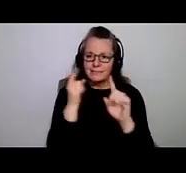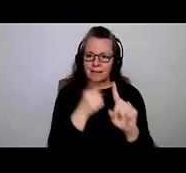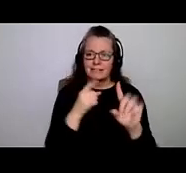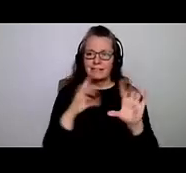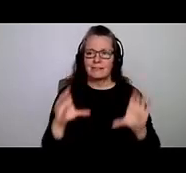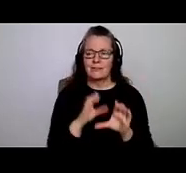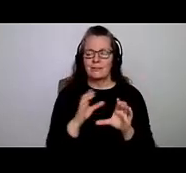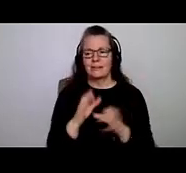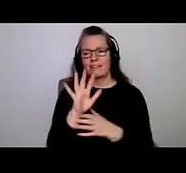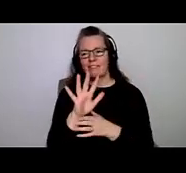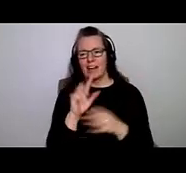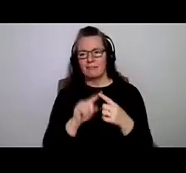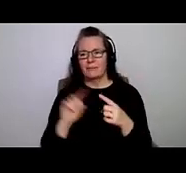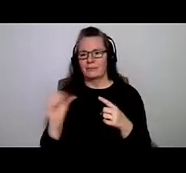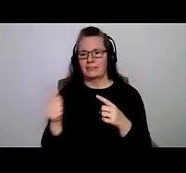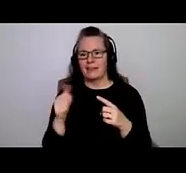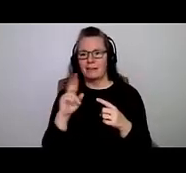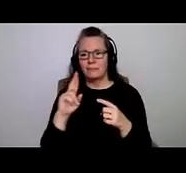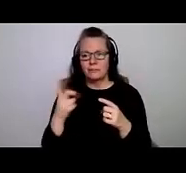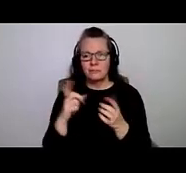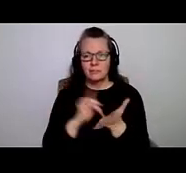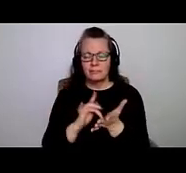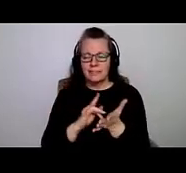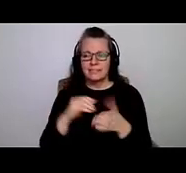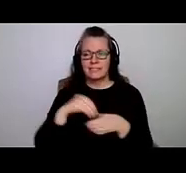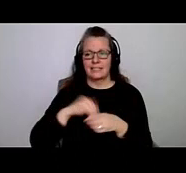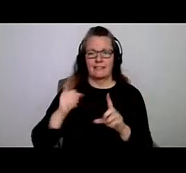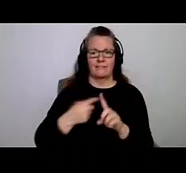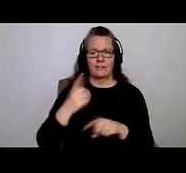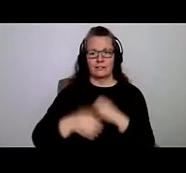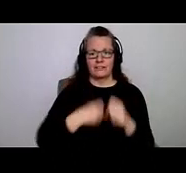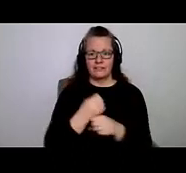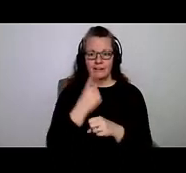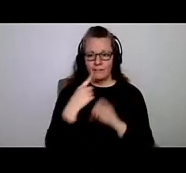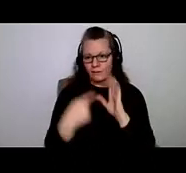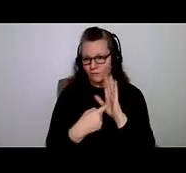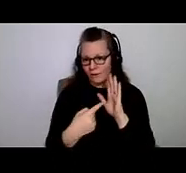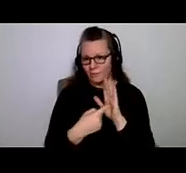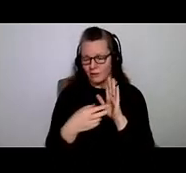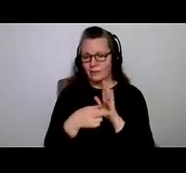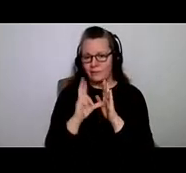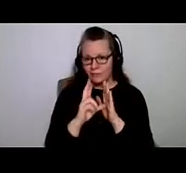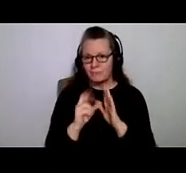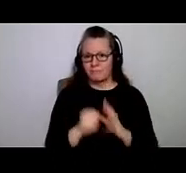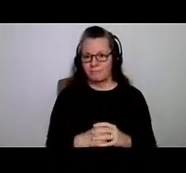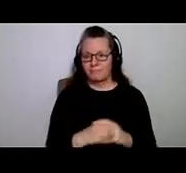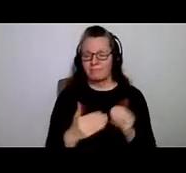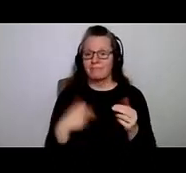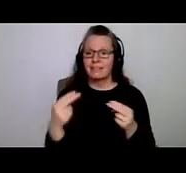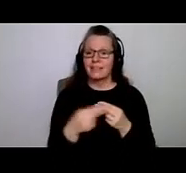5 and 10 prescription drugs in this first year for affordability reviews. And we can go to the next slide.